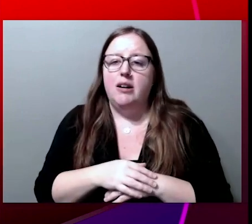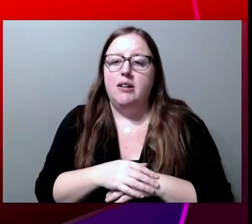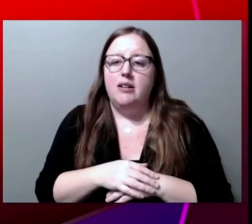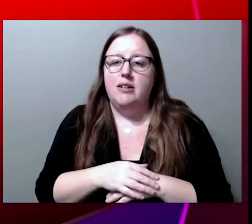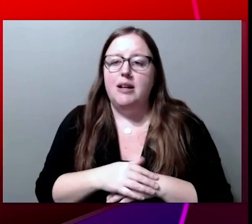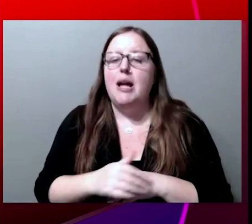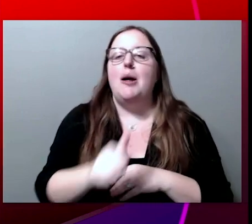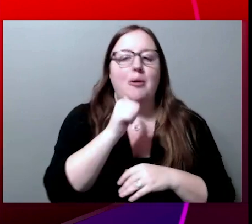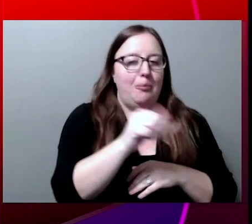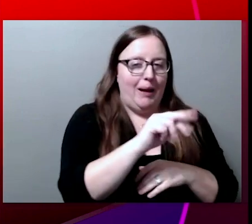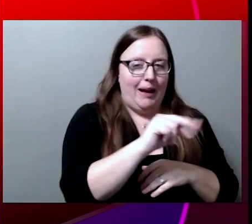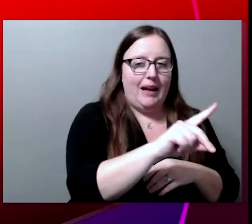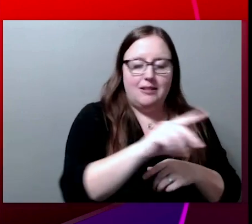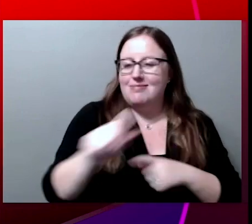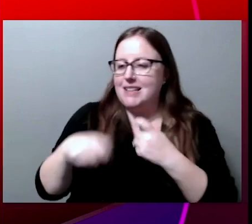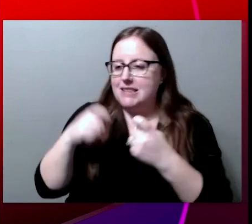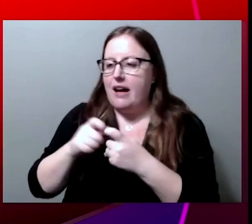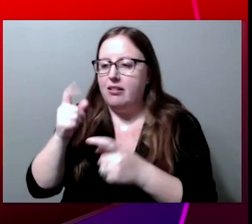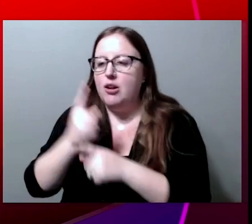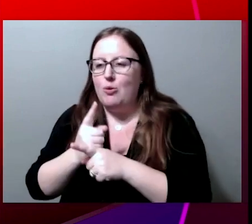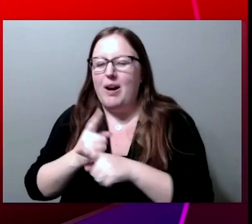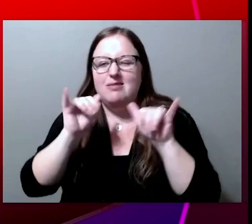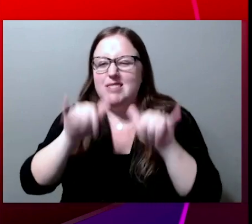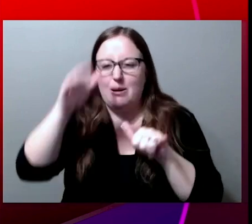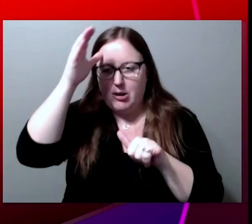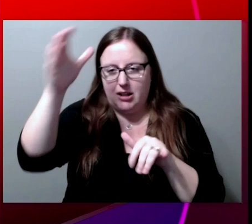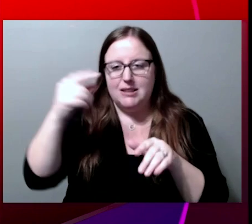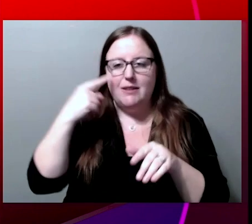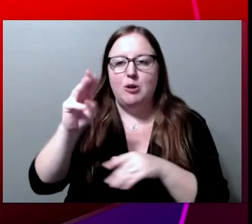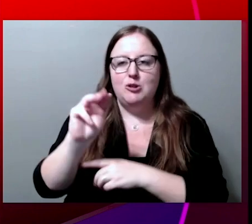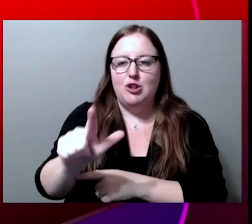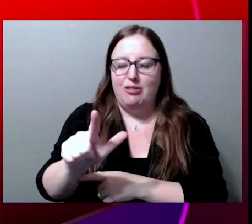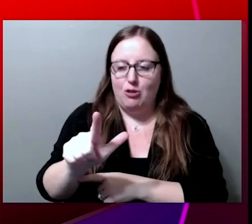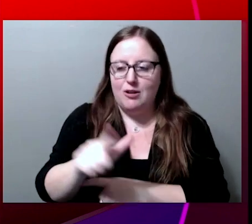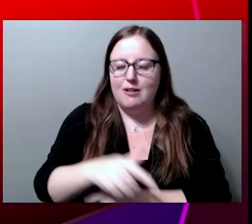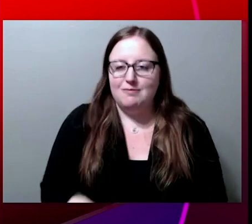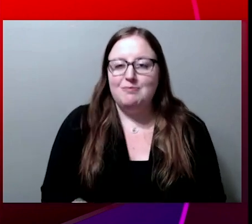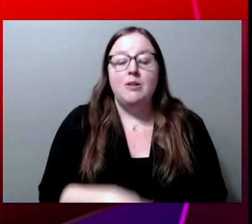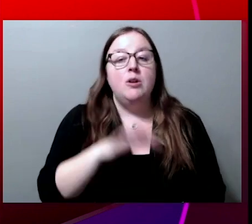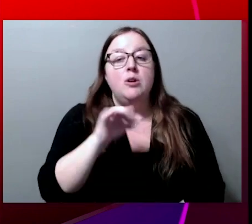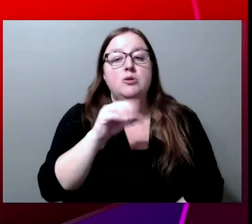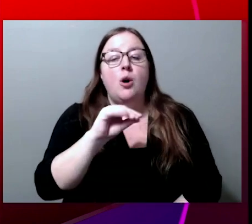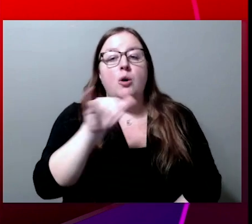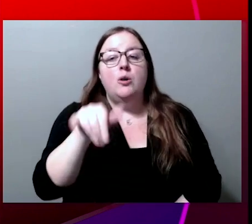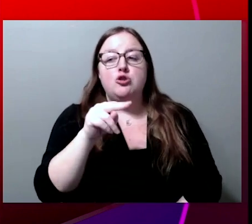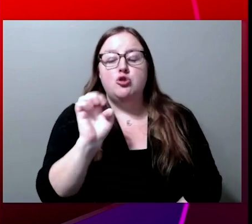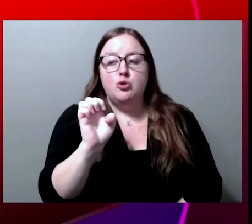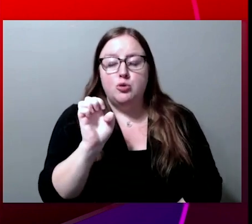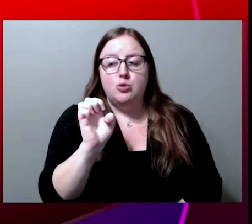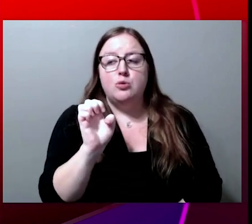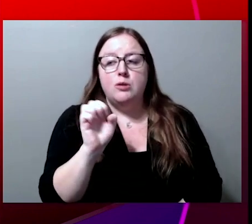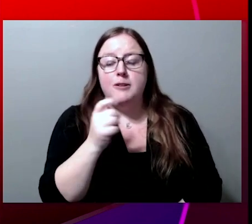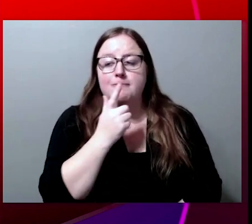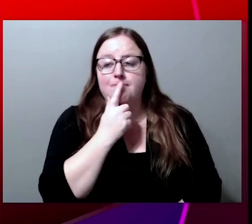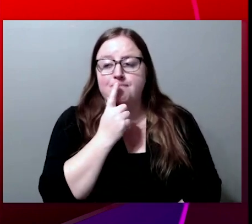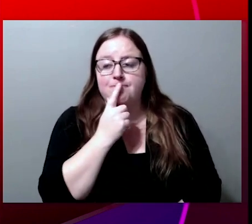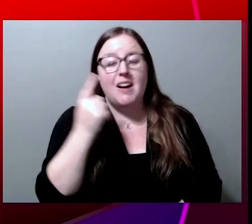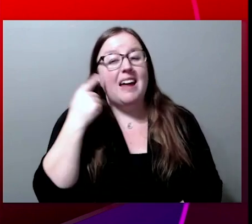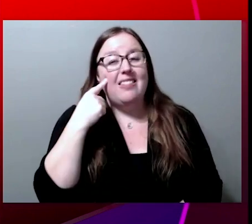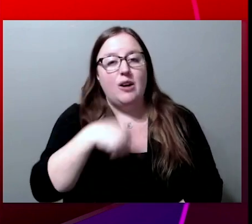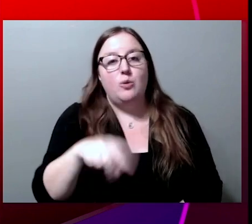presentations. Macros, Exactly. It's exactly the same concept in machine learning. So June, I think we've all